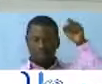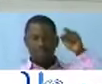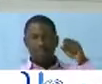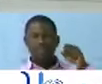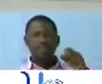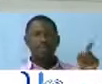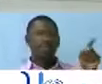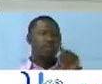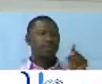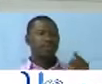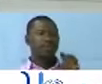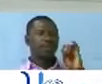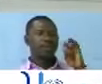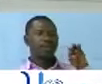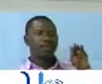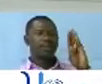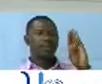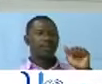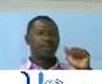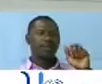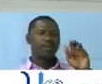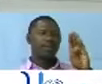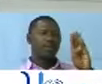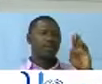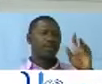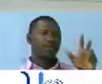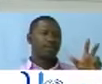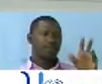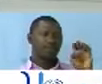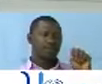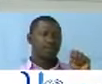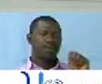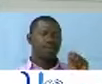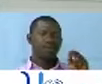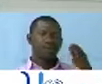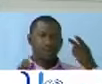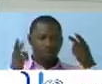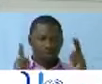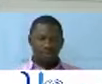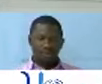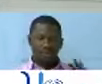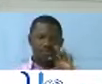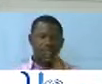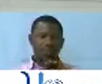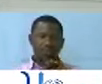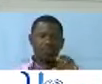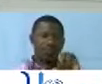Law Society té mu djégi mu nek président loyay Zimbabwe yi